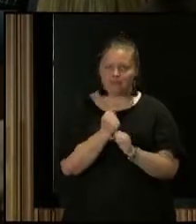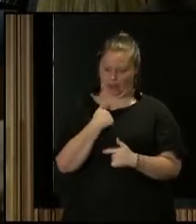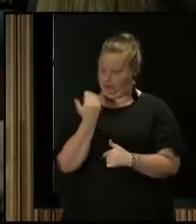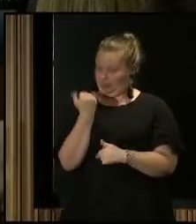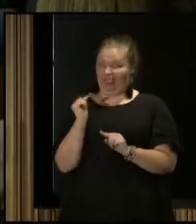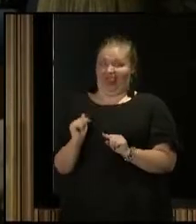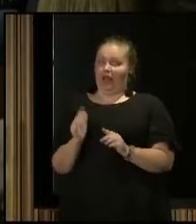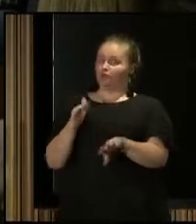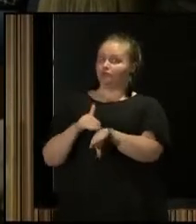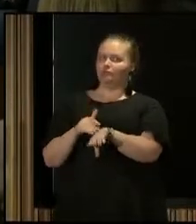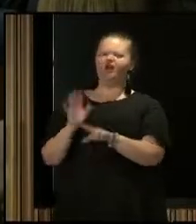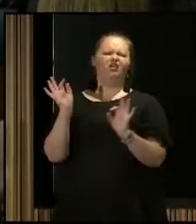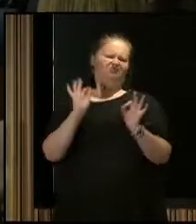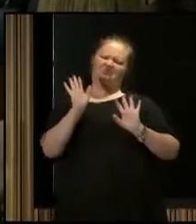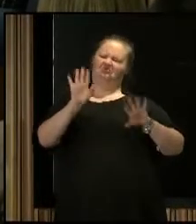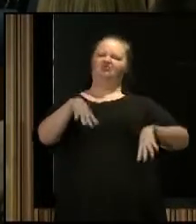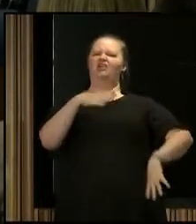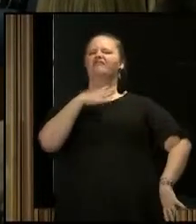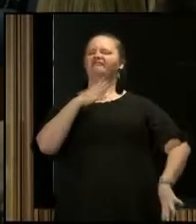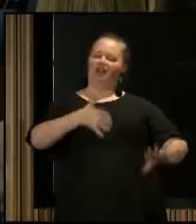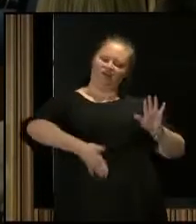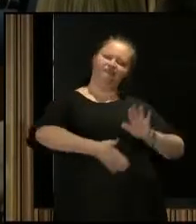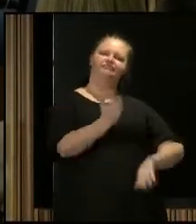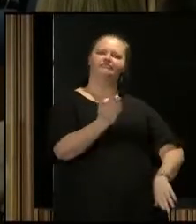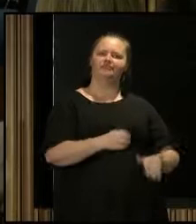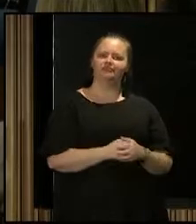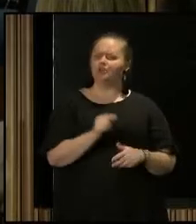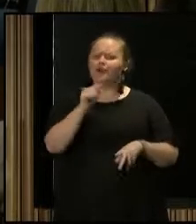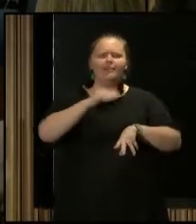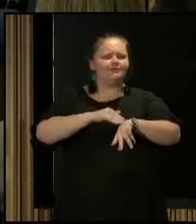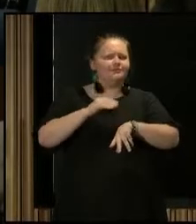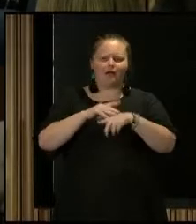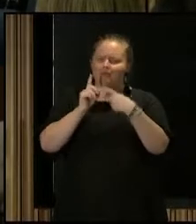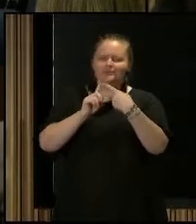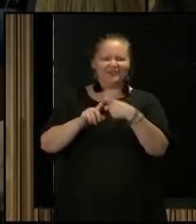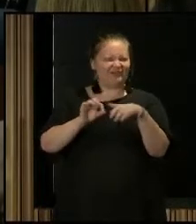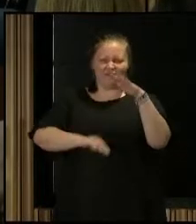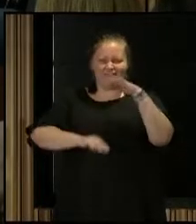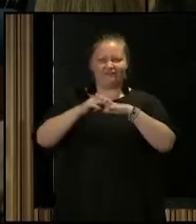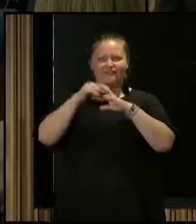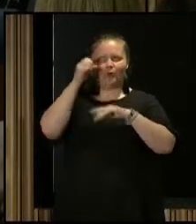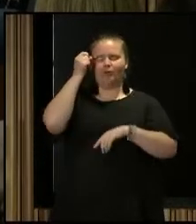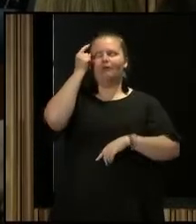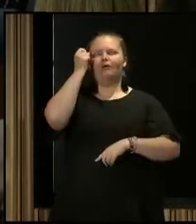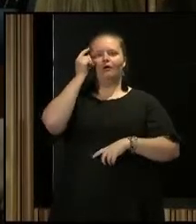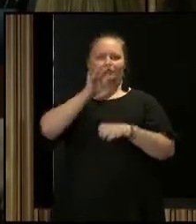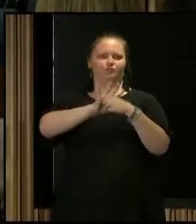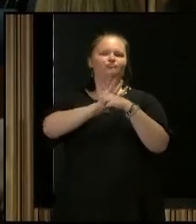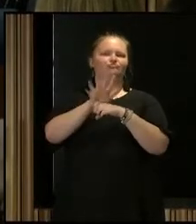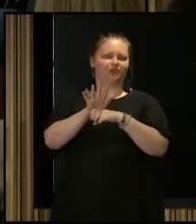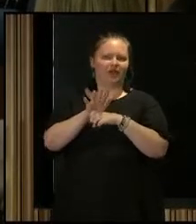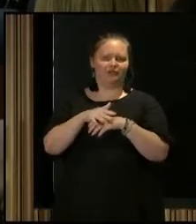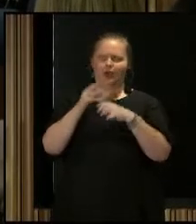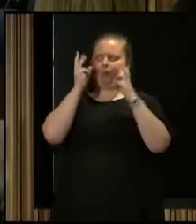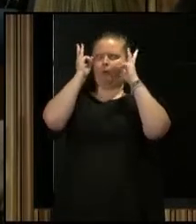and it's a problem. And then they were like, no, it's fine. Go on your way. So, I mean, it was even at that stage where we didn't fully have this concept. So it was a wild